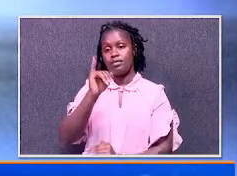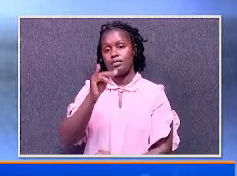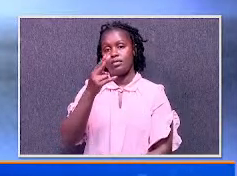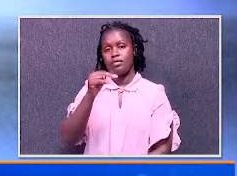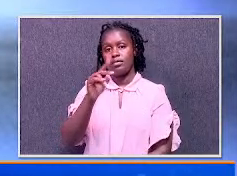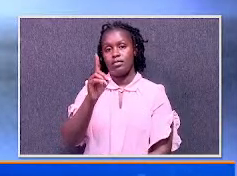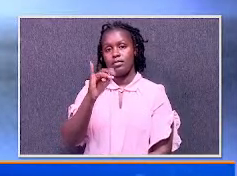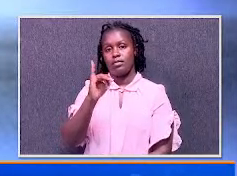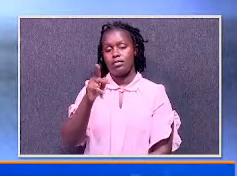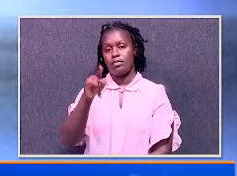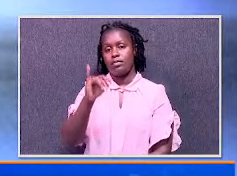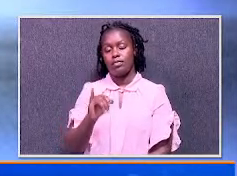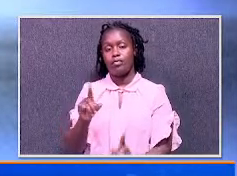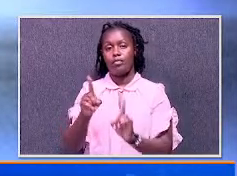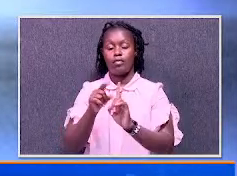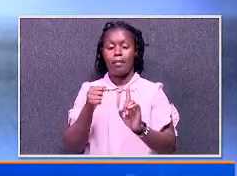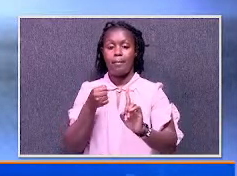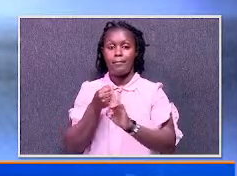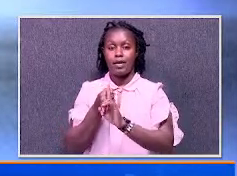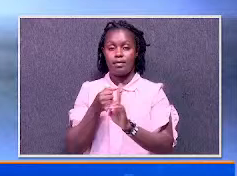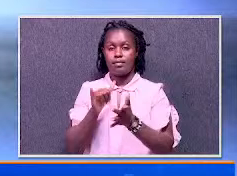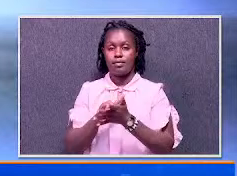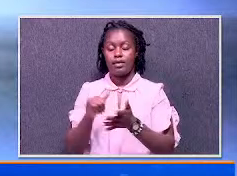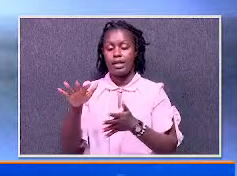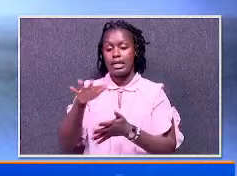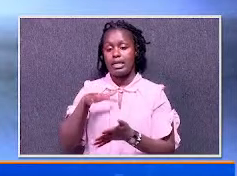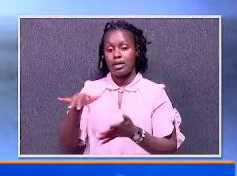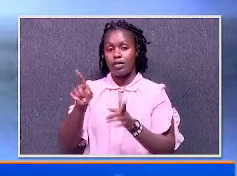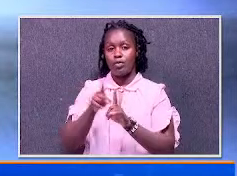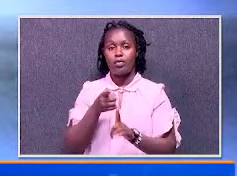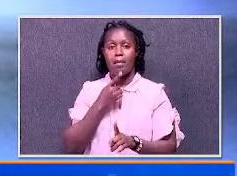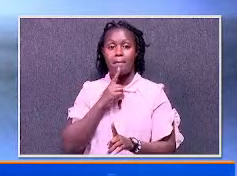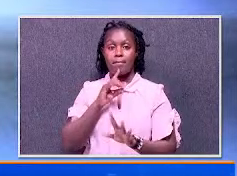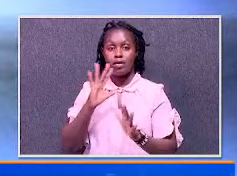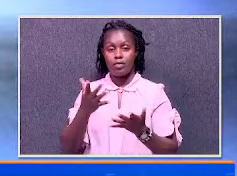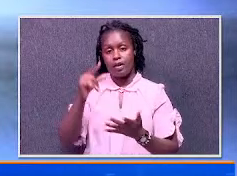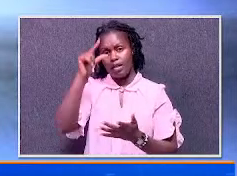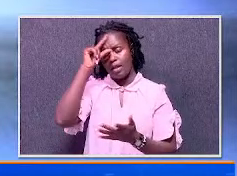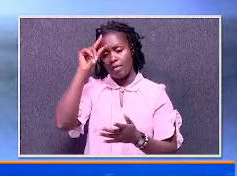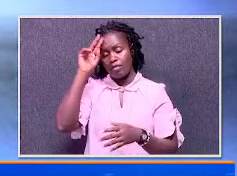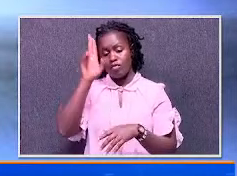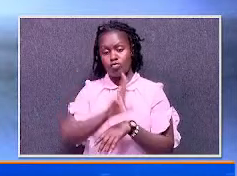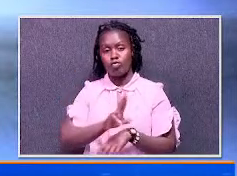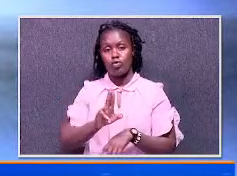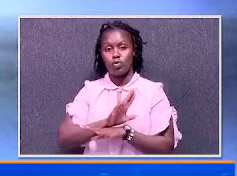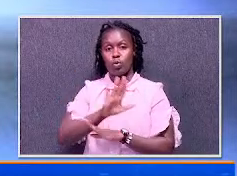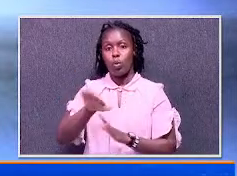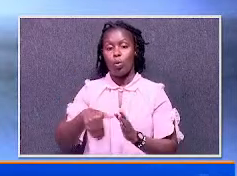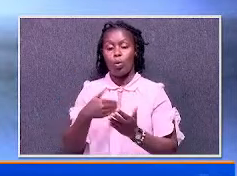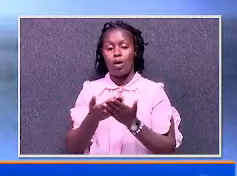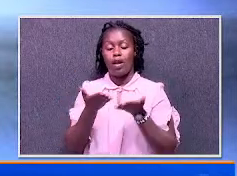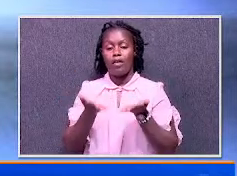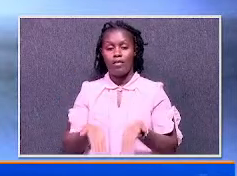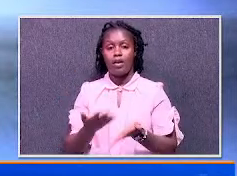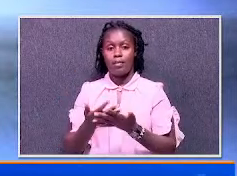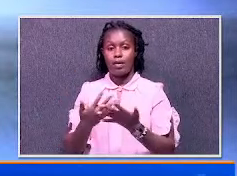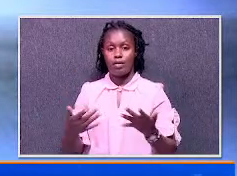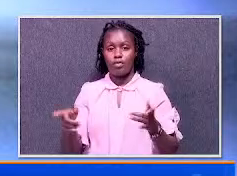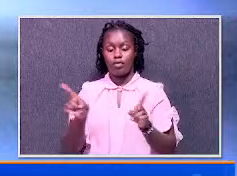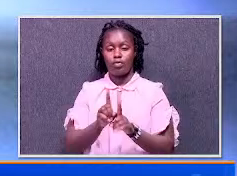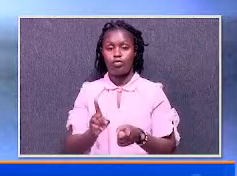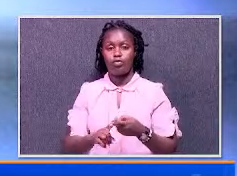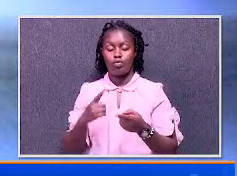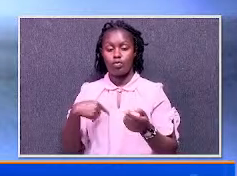put cattle rustlers and bandits terrorizing residents on notice, stating that the government will use all available weaponry within its disposal to